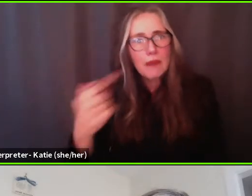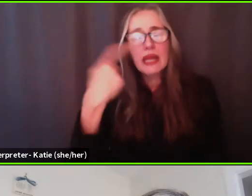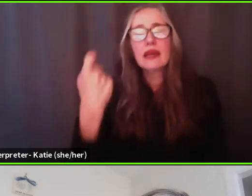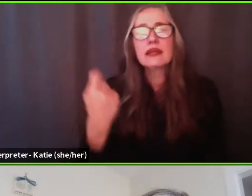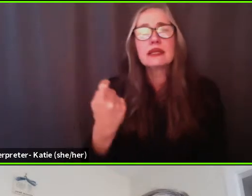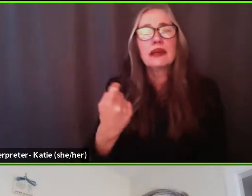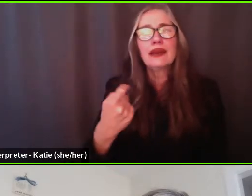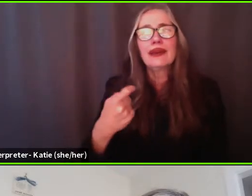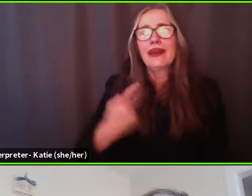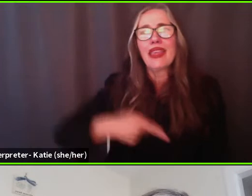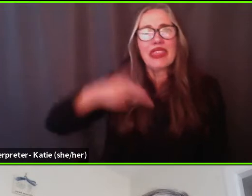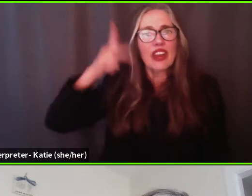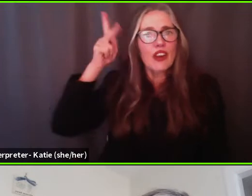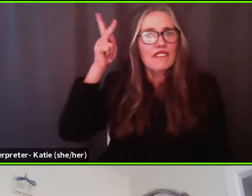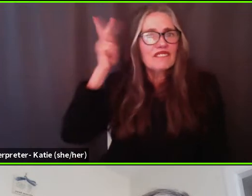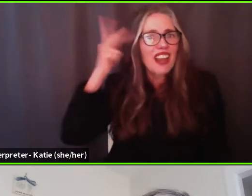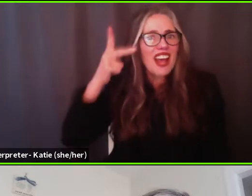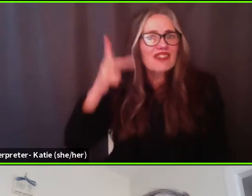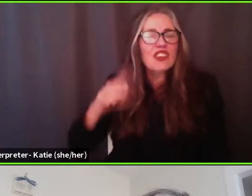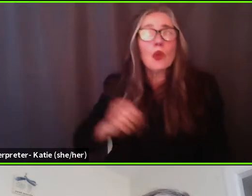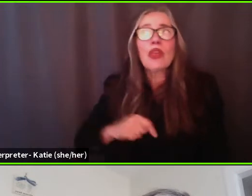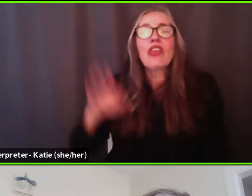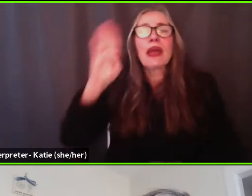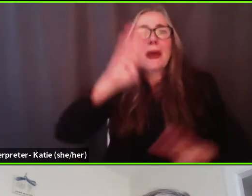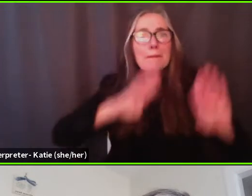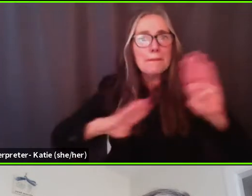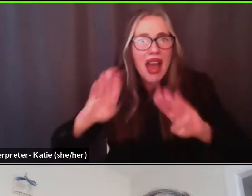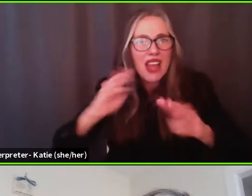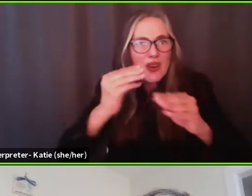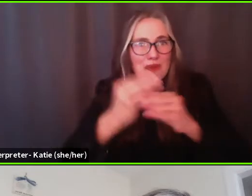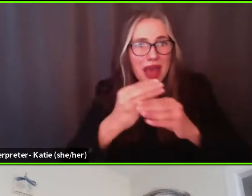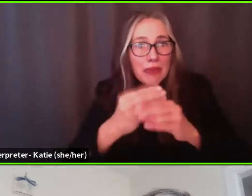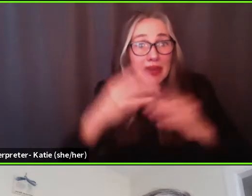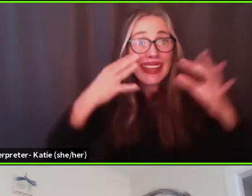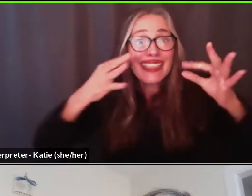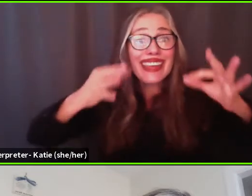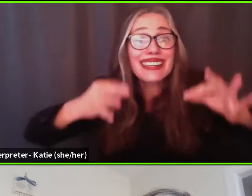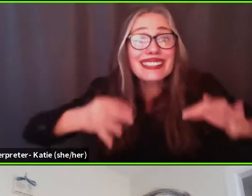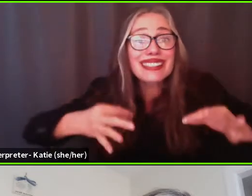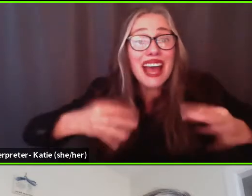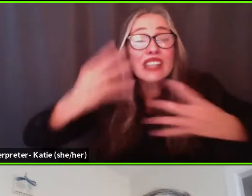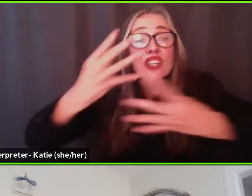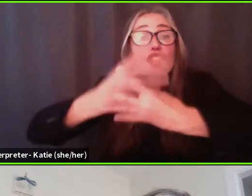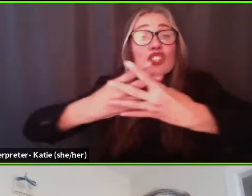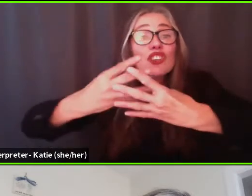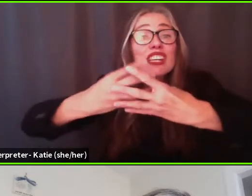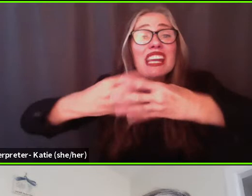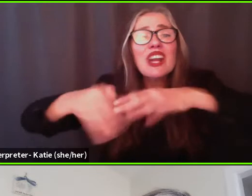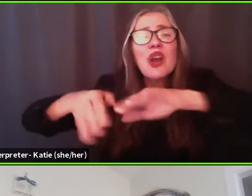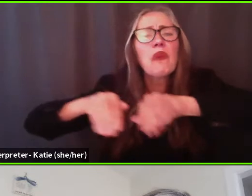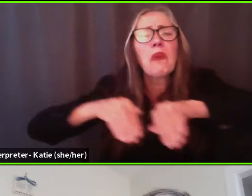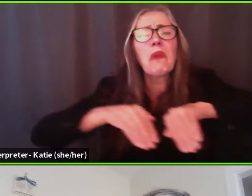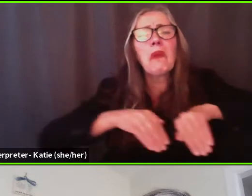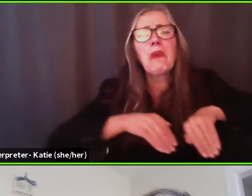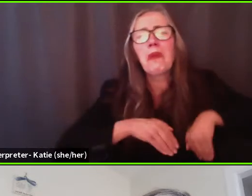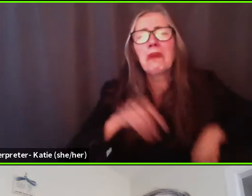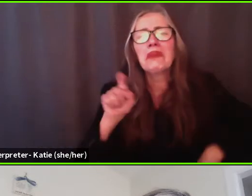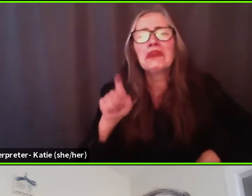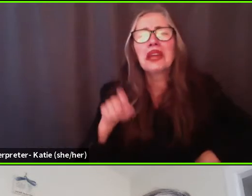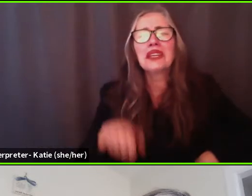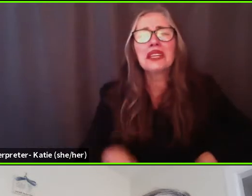the philosophy of bioinformatics they choose not to collect the data there is no screening required to determine if a parent's disabled when they're brought into the